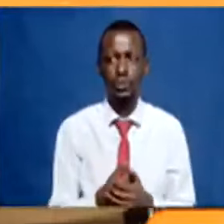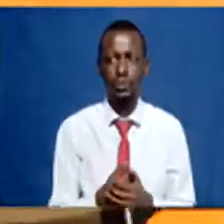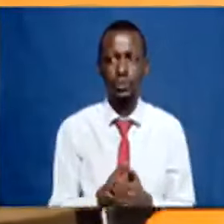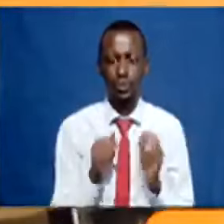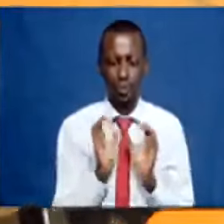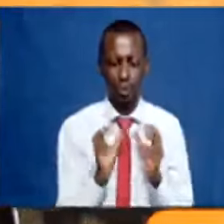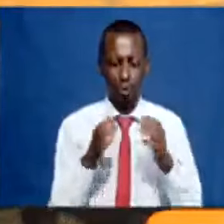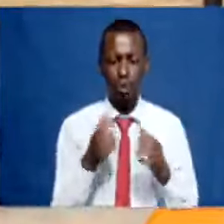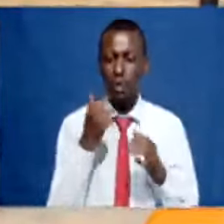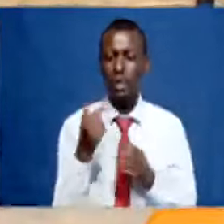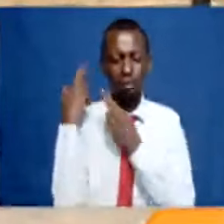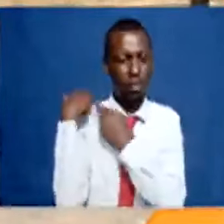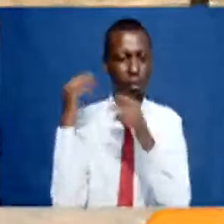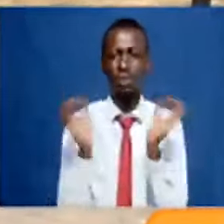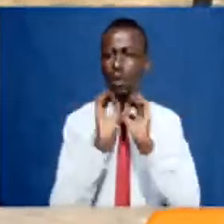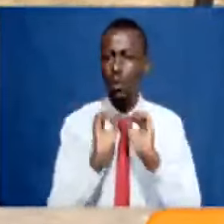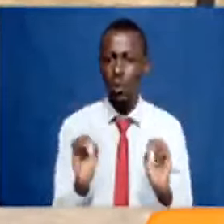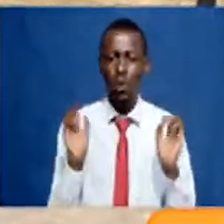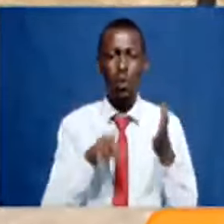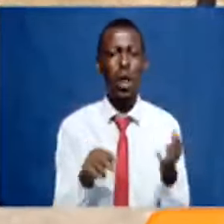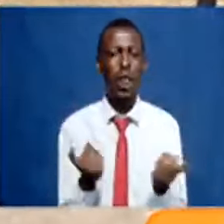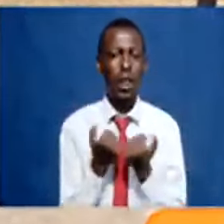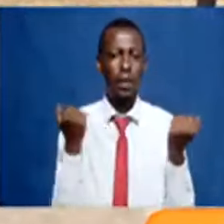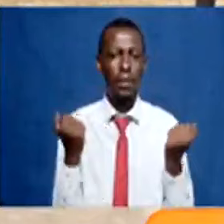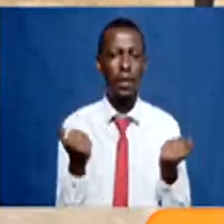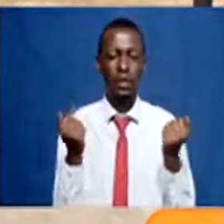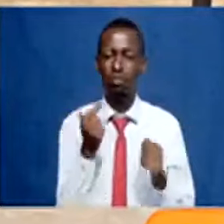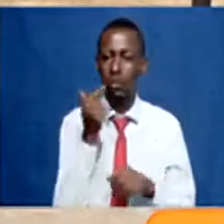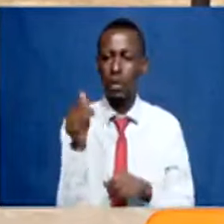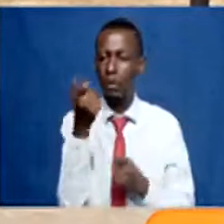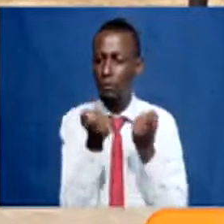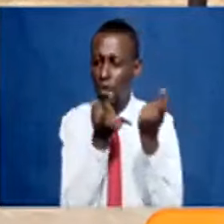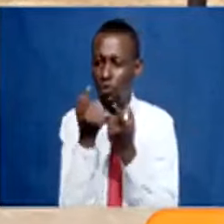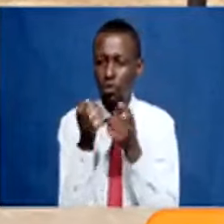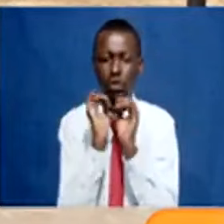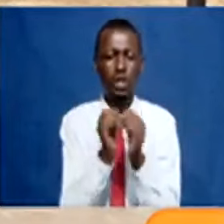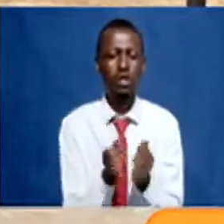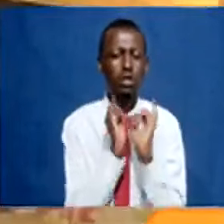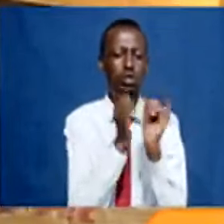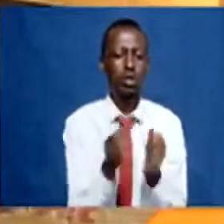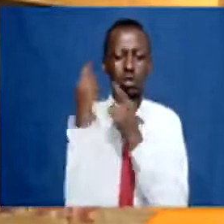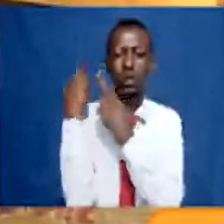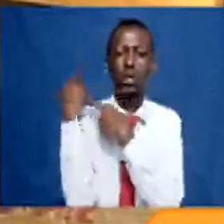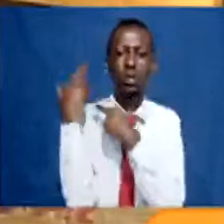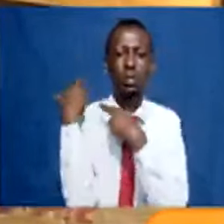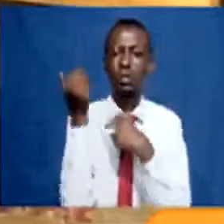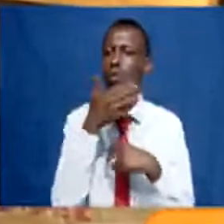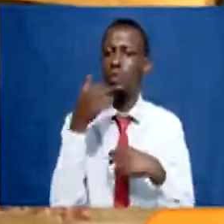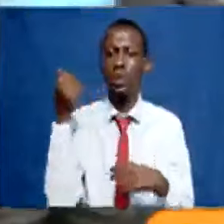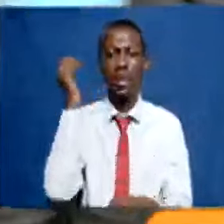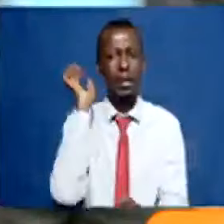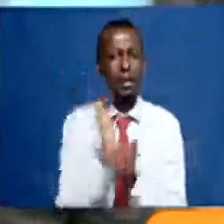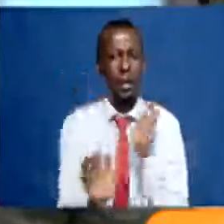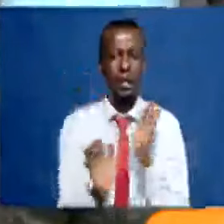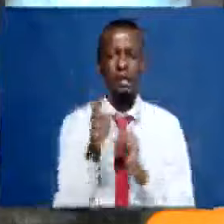has, however, denied responsibility of the incident, laying the blame on a few individuals whom they say should be punished. The